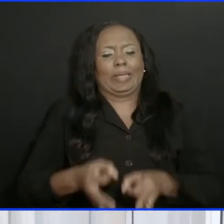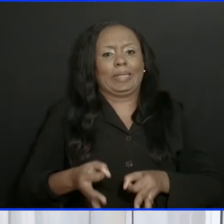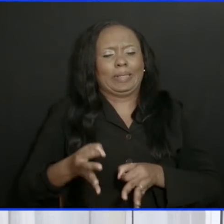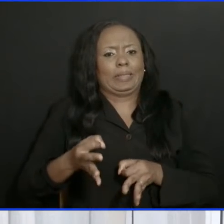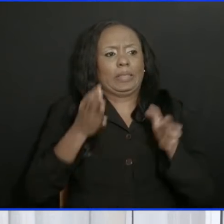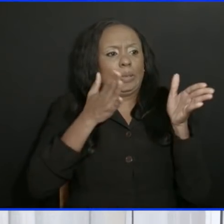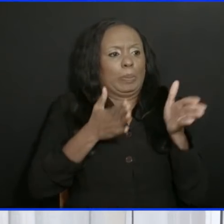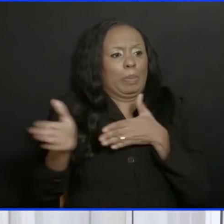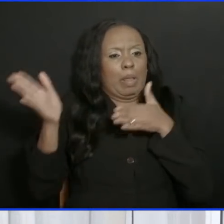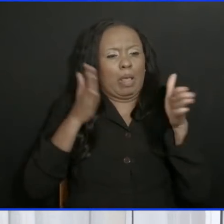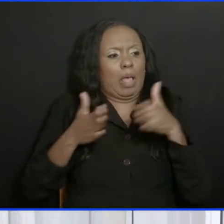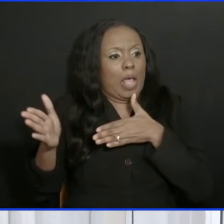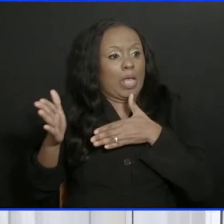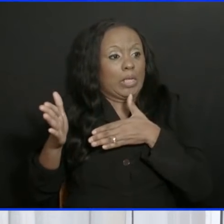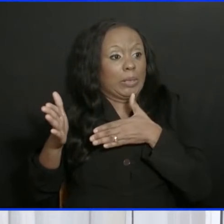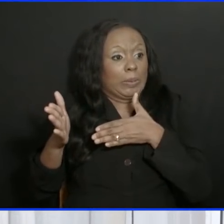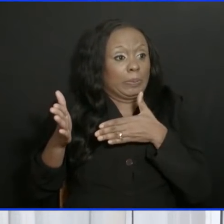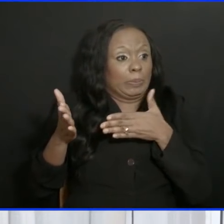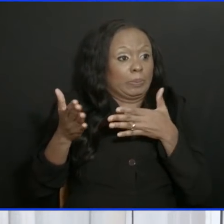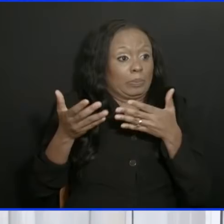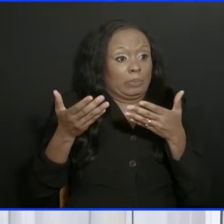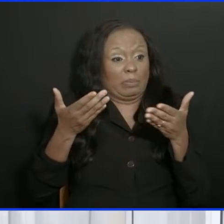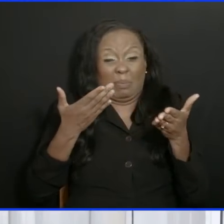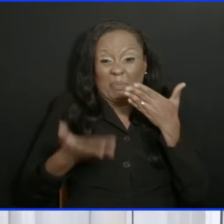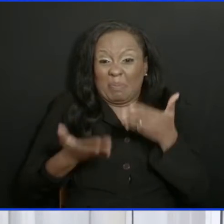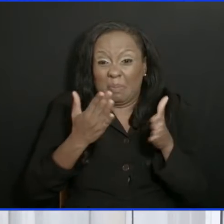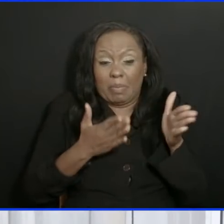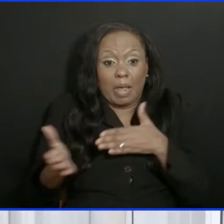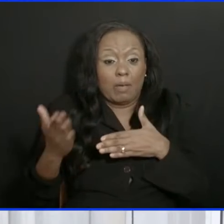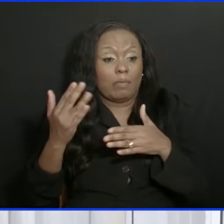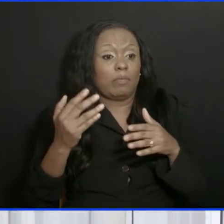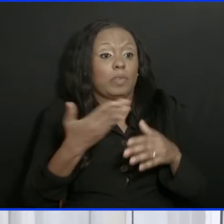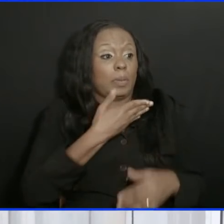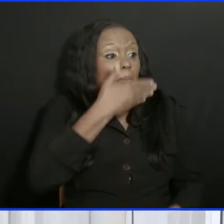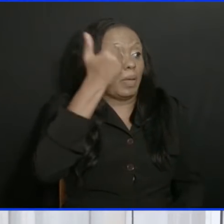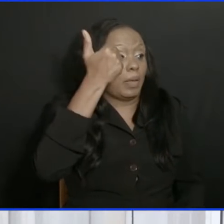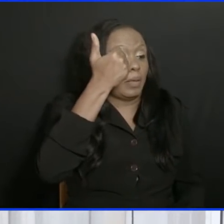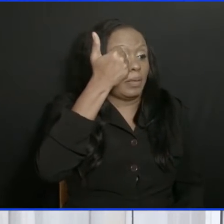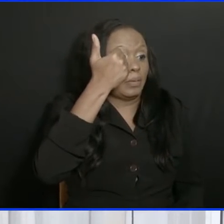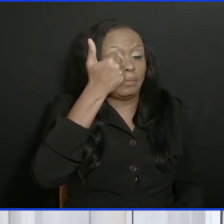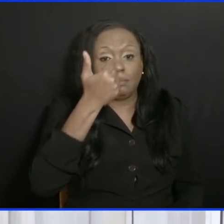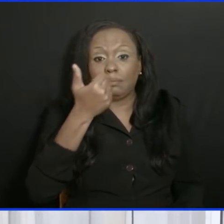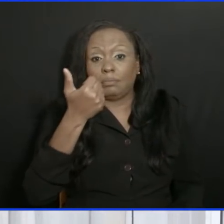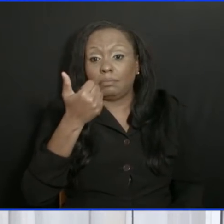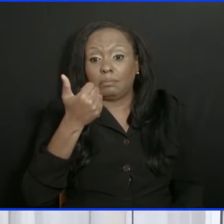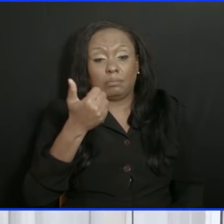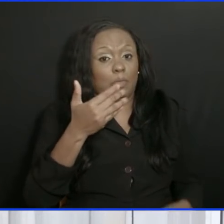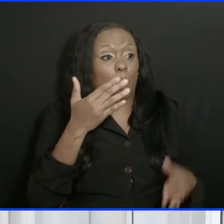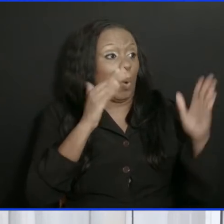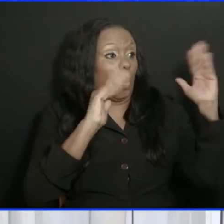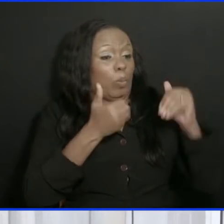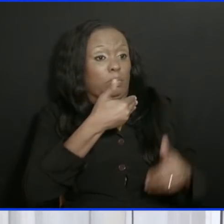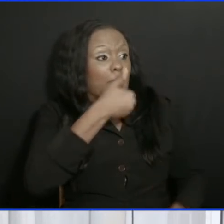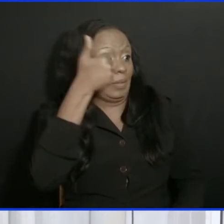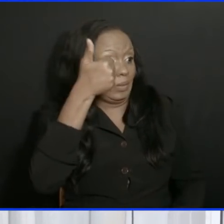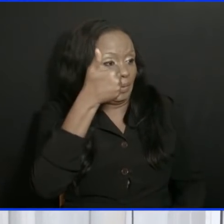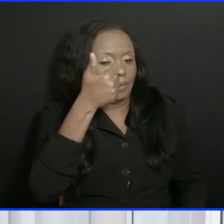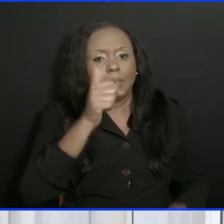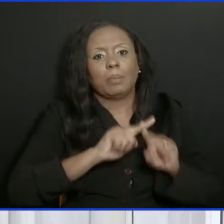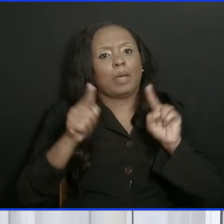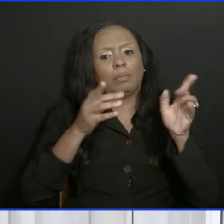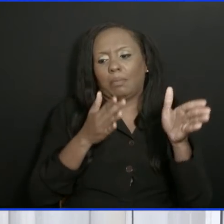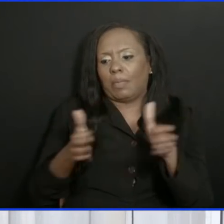the worst and hope and plan for the best. The bottom line is that we were able, therefore, to put in place